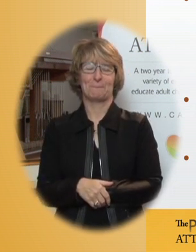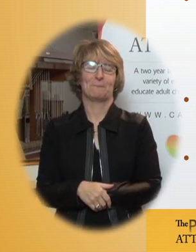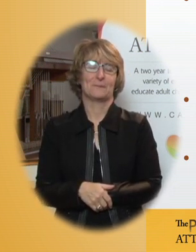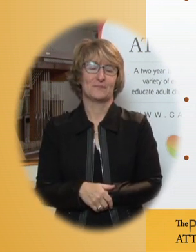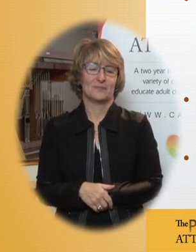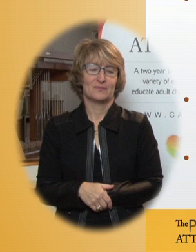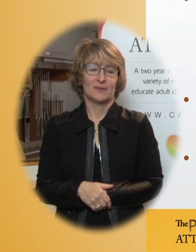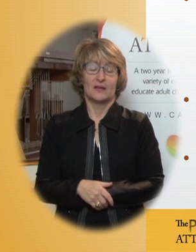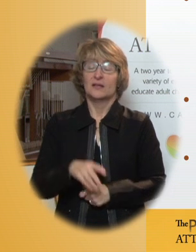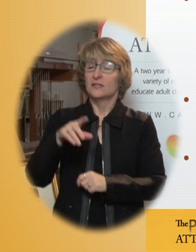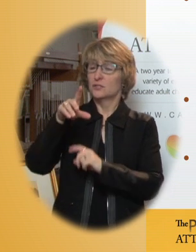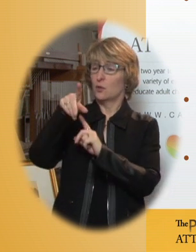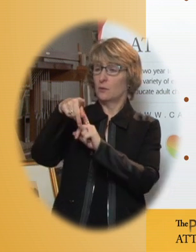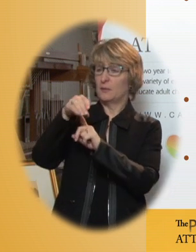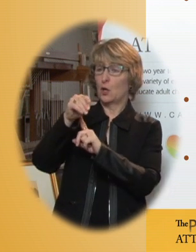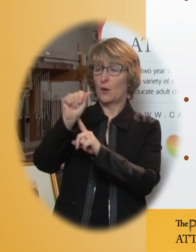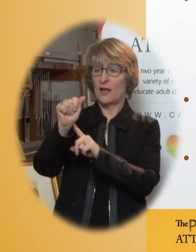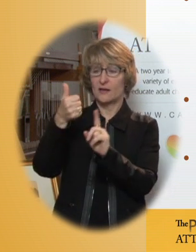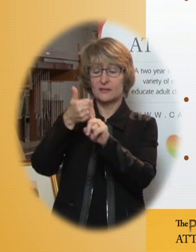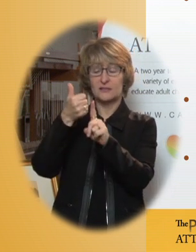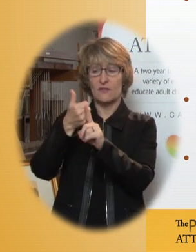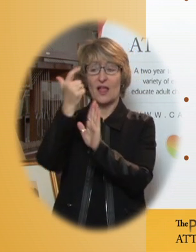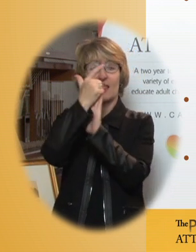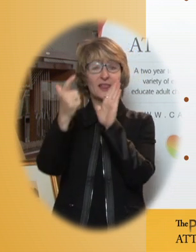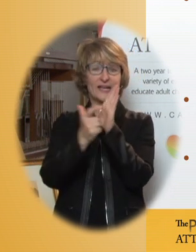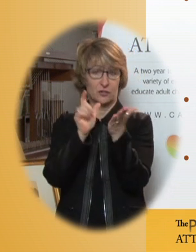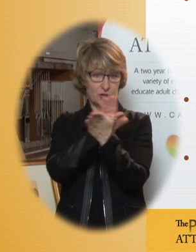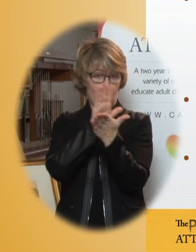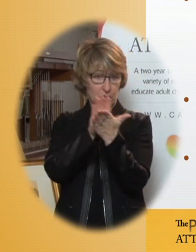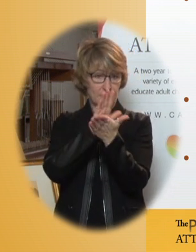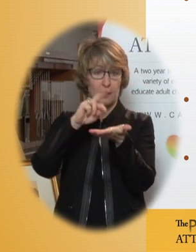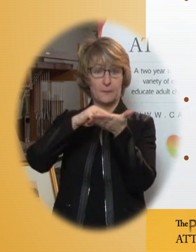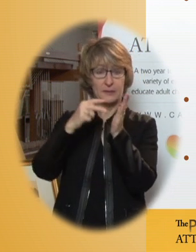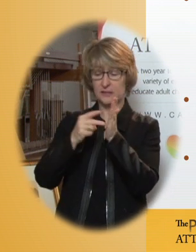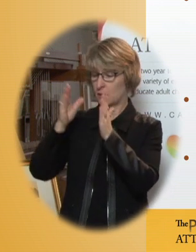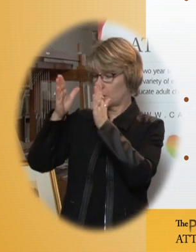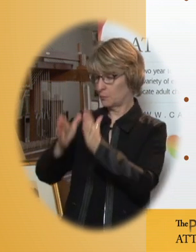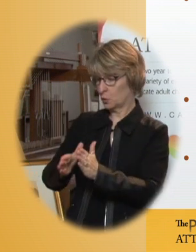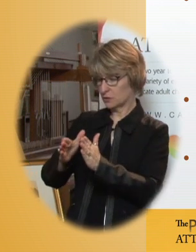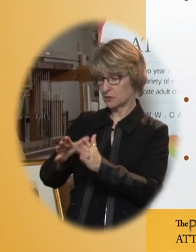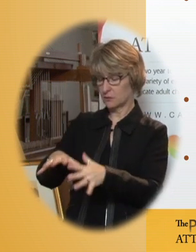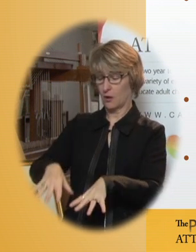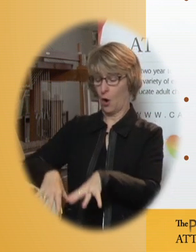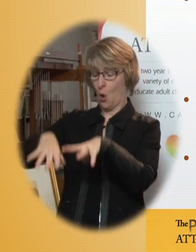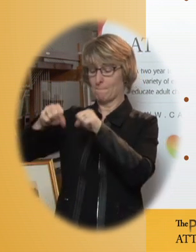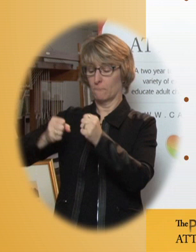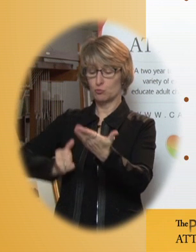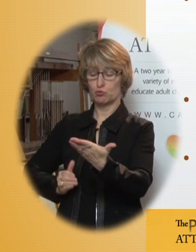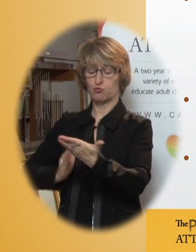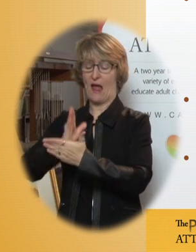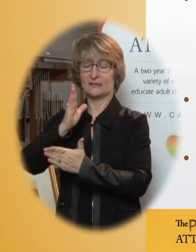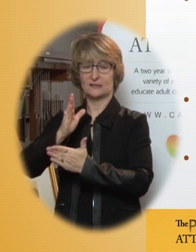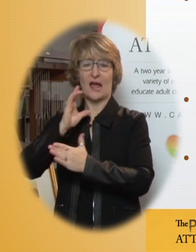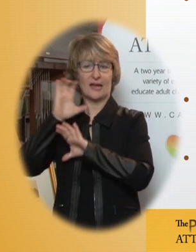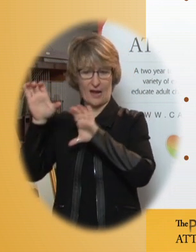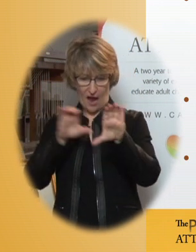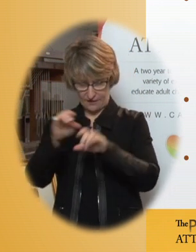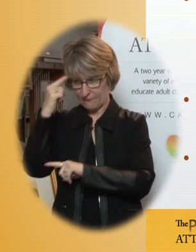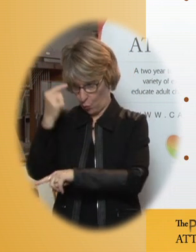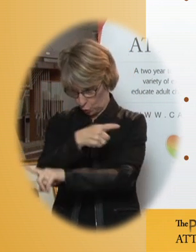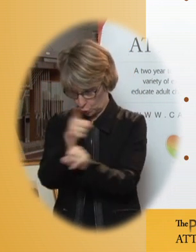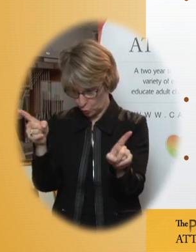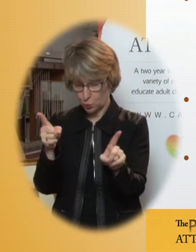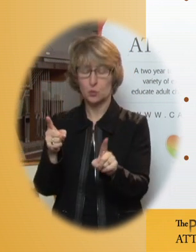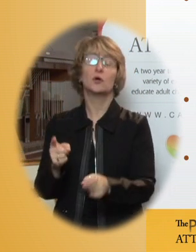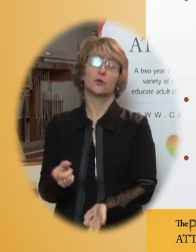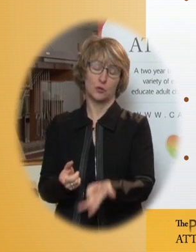So power of attorney is a legal document that gives someone the right to act on your behalf. And there are 3 different